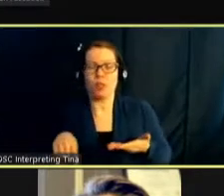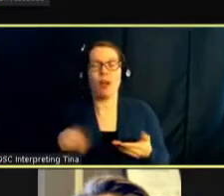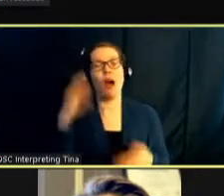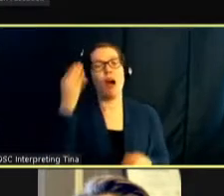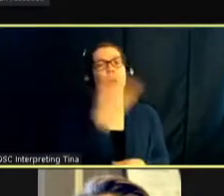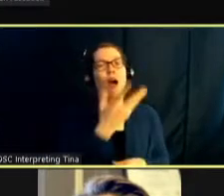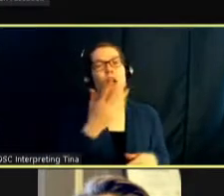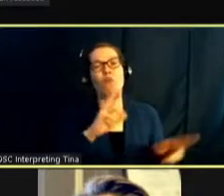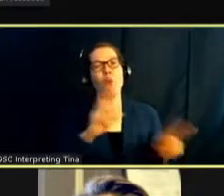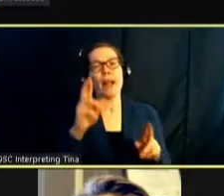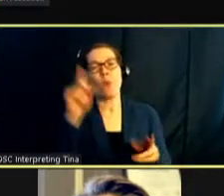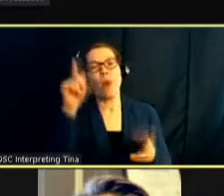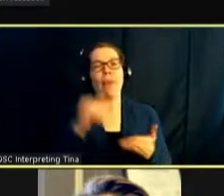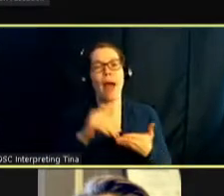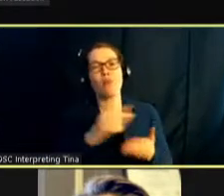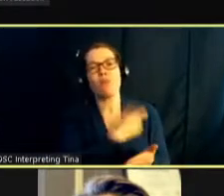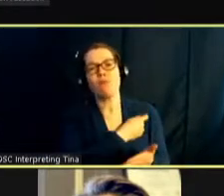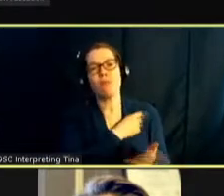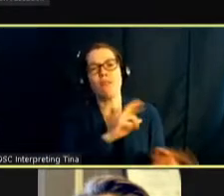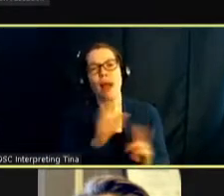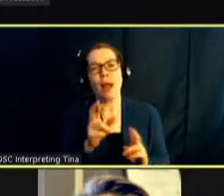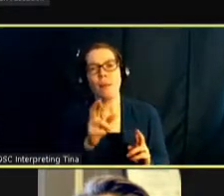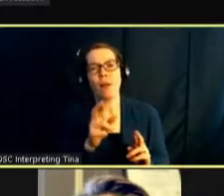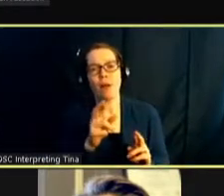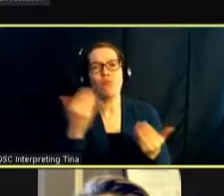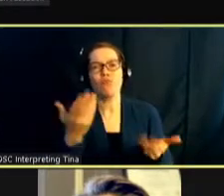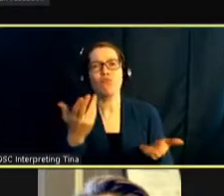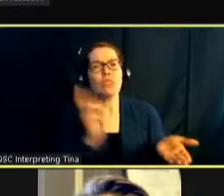next week on Friday. Why don't you sign up?